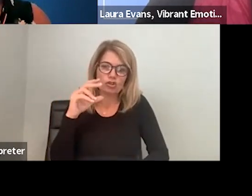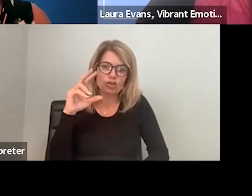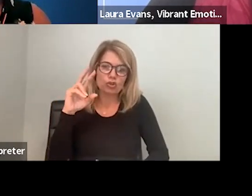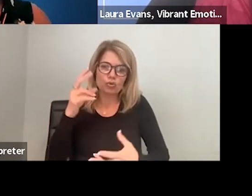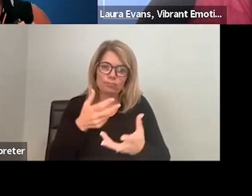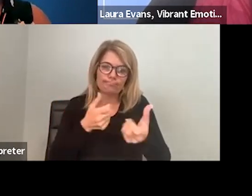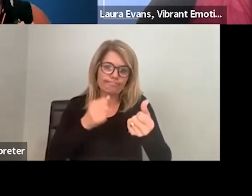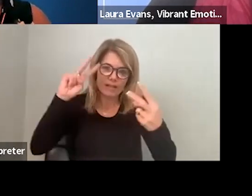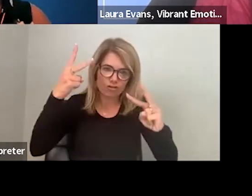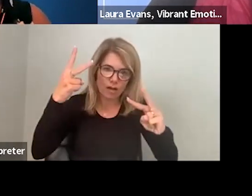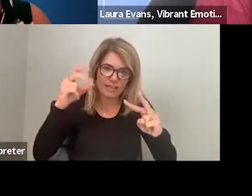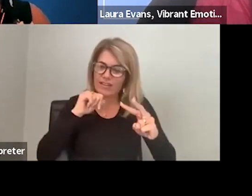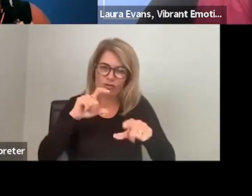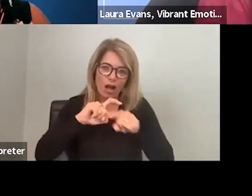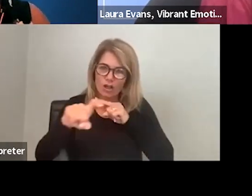911, for instance. That's known